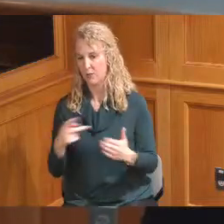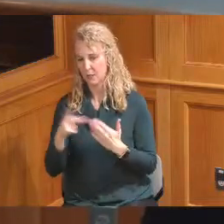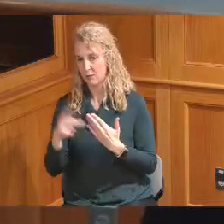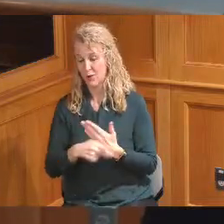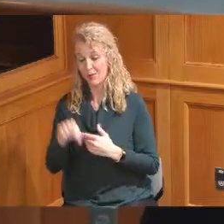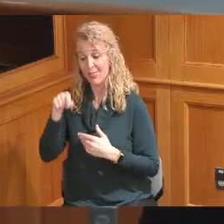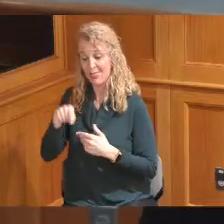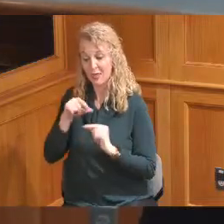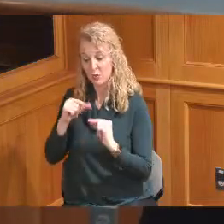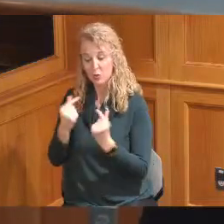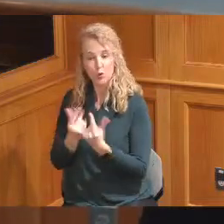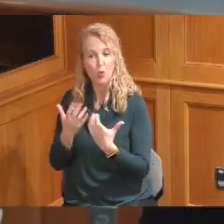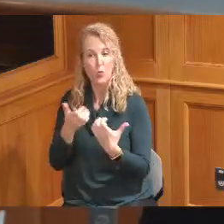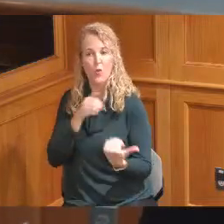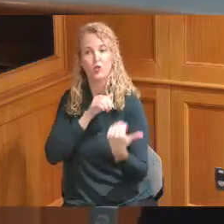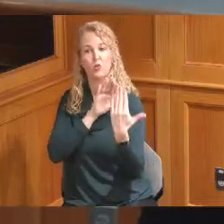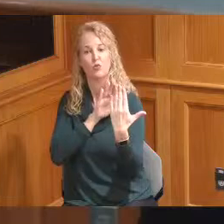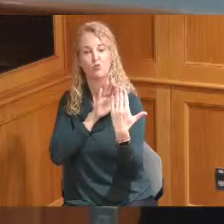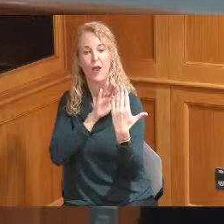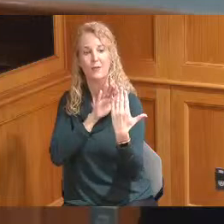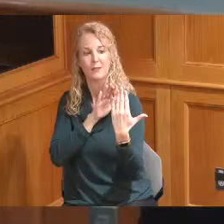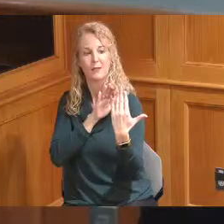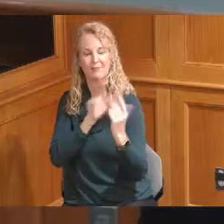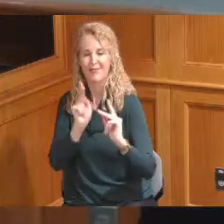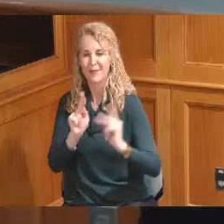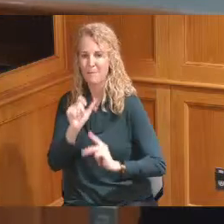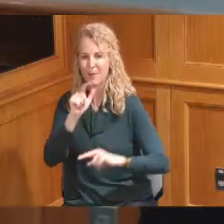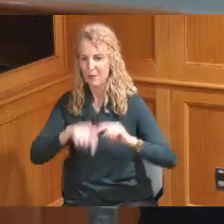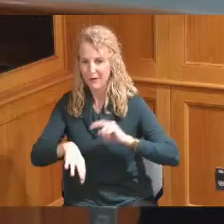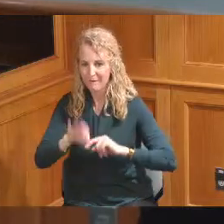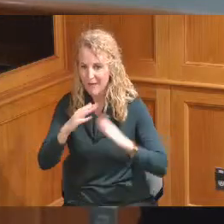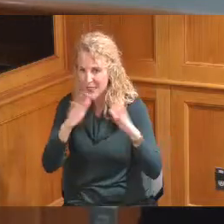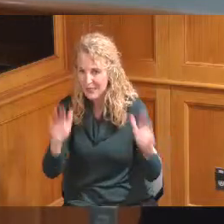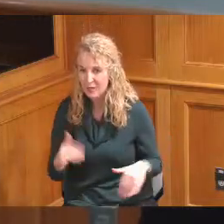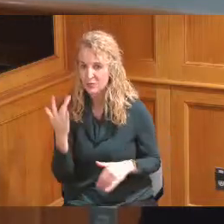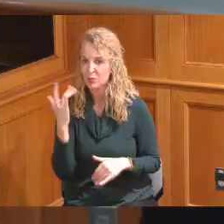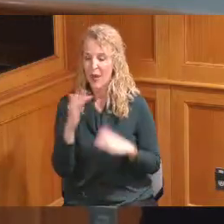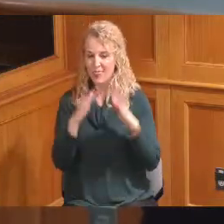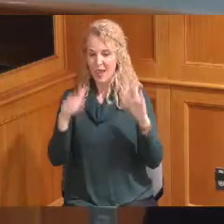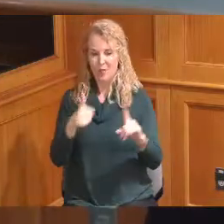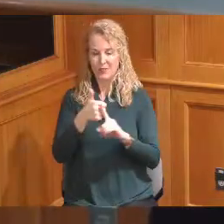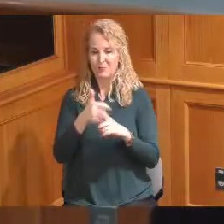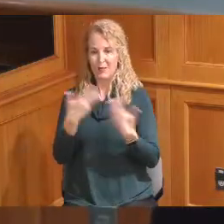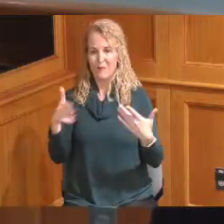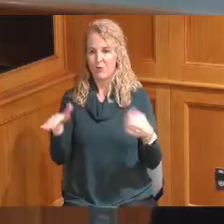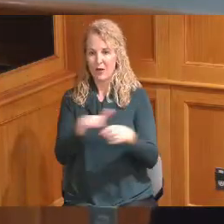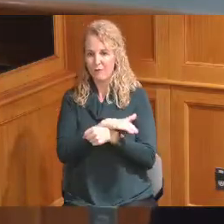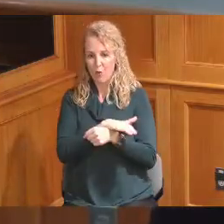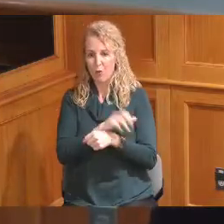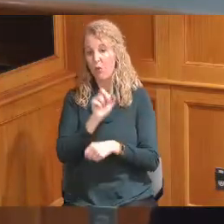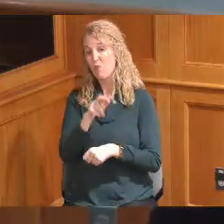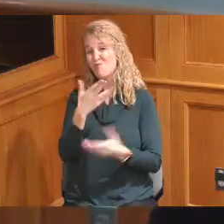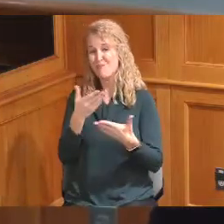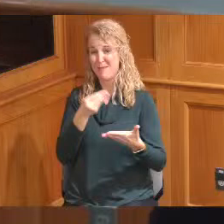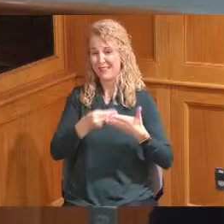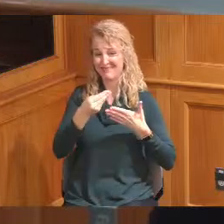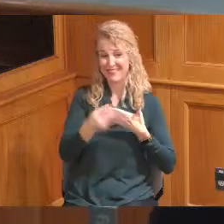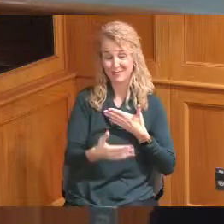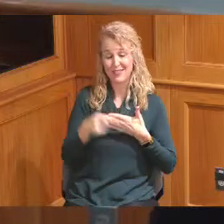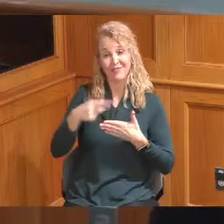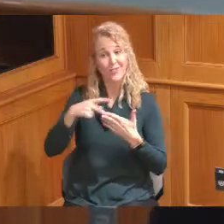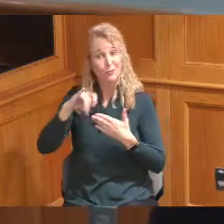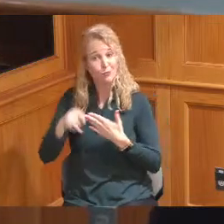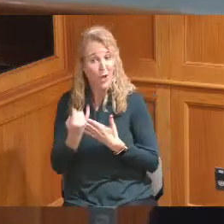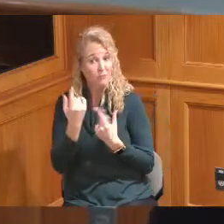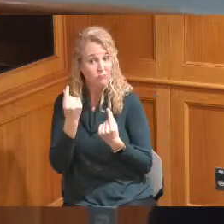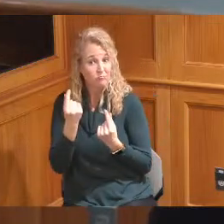Sunstone Life plans to address the lack of recovery housing in Hamilton County due to limited availability and financial constraints. The project aims to